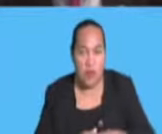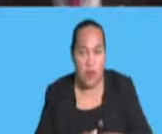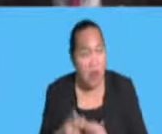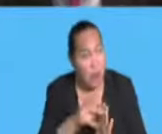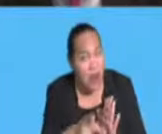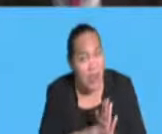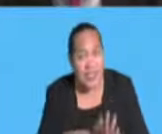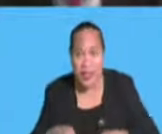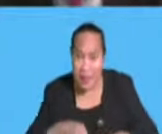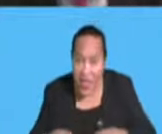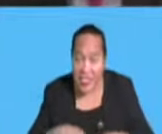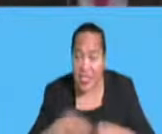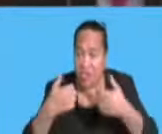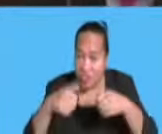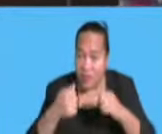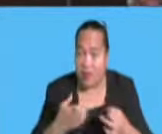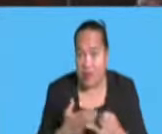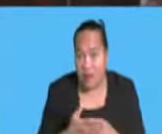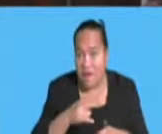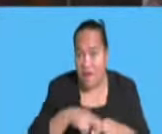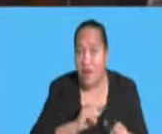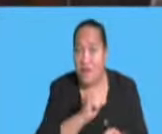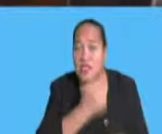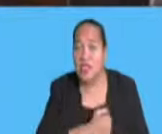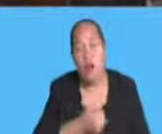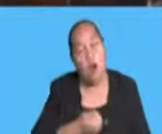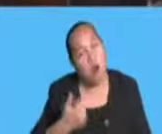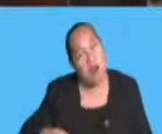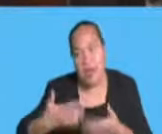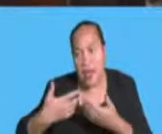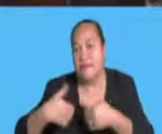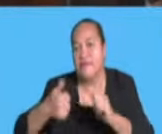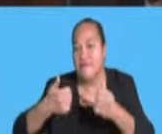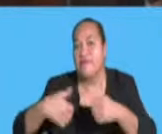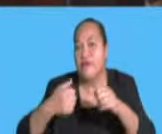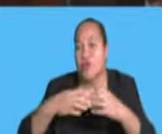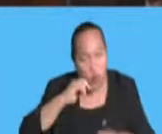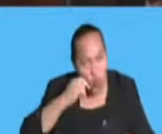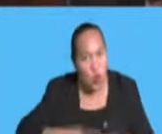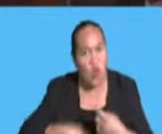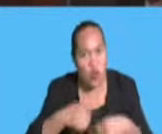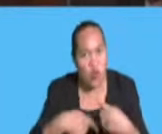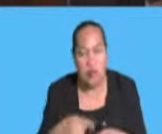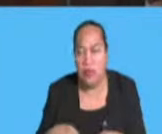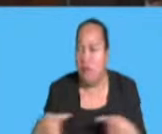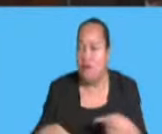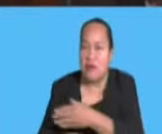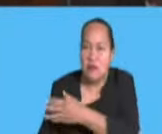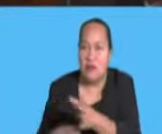and plans and its achievements by the Fiji First government has happened and continues to happen while the opposition